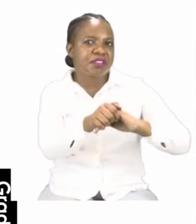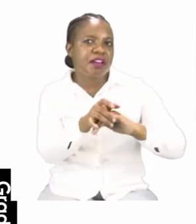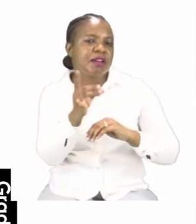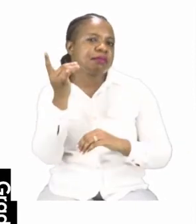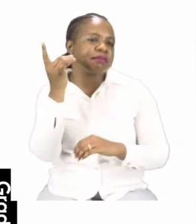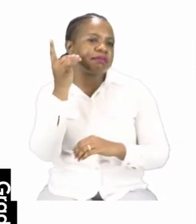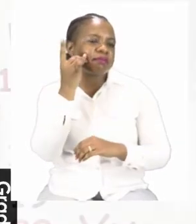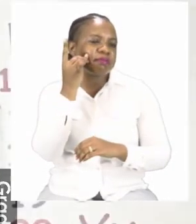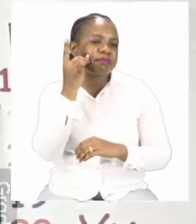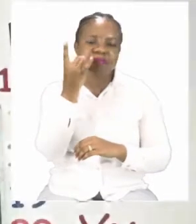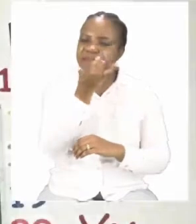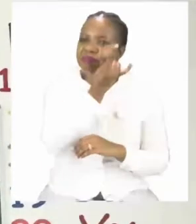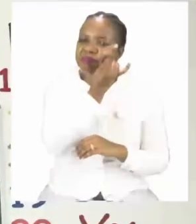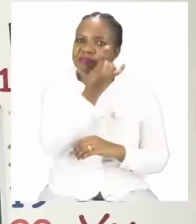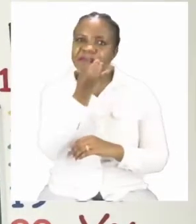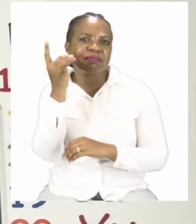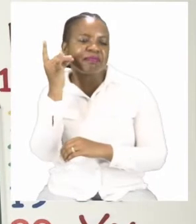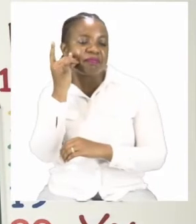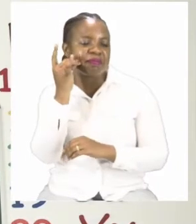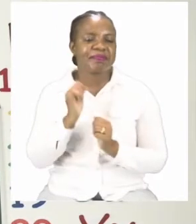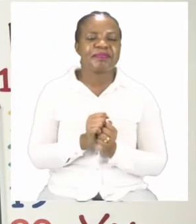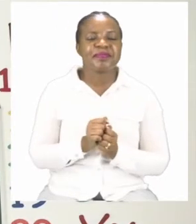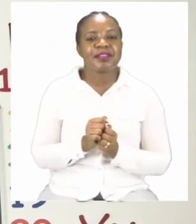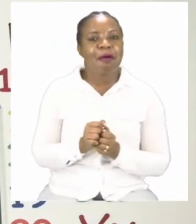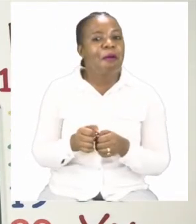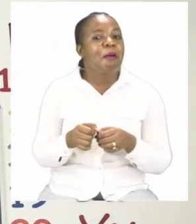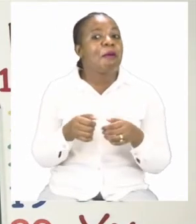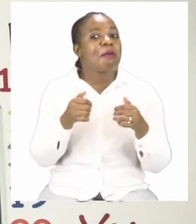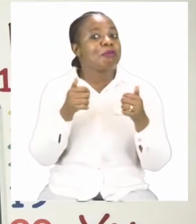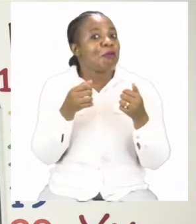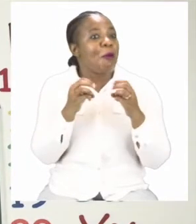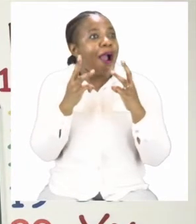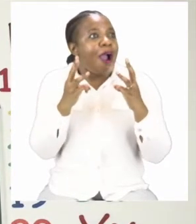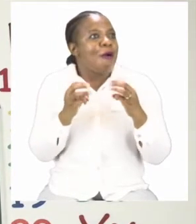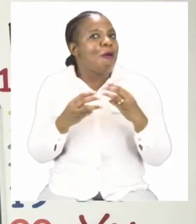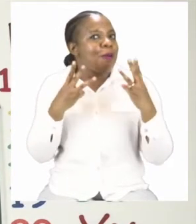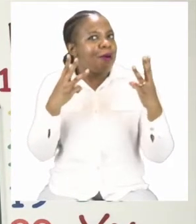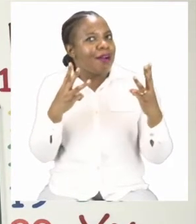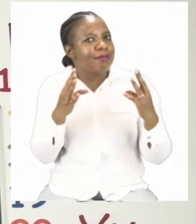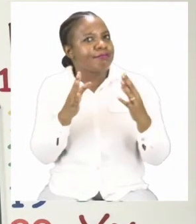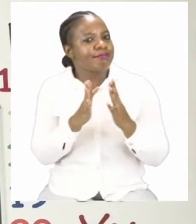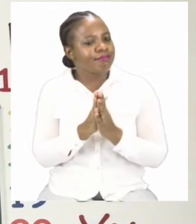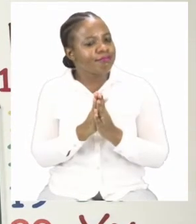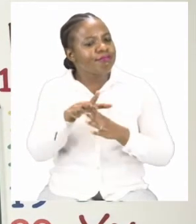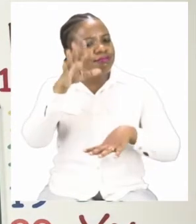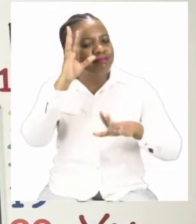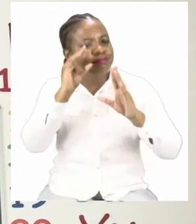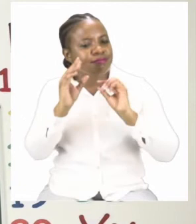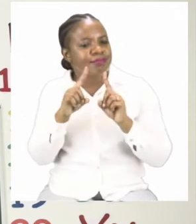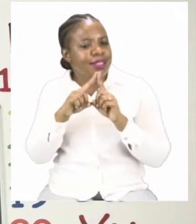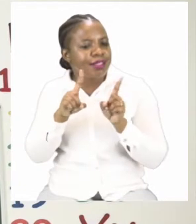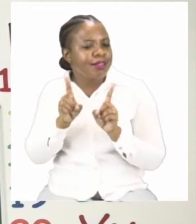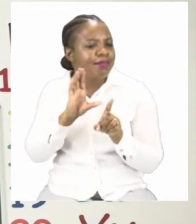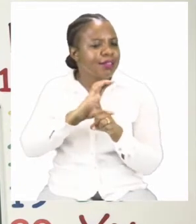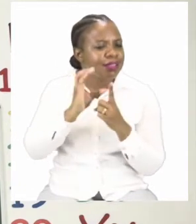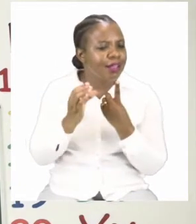Wow! So we have actually learned what they do in different cultures to say hello. Now from the passage,